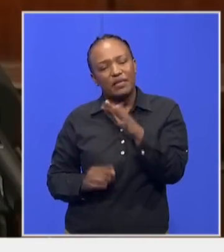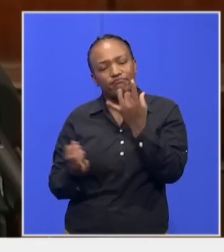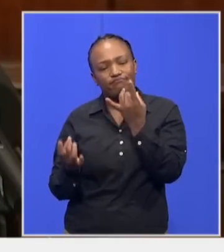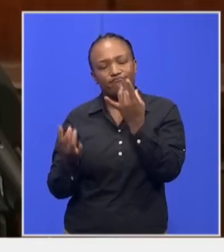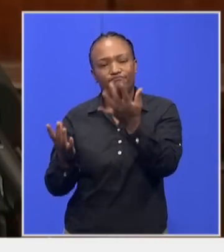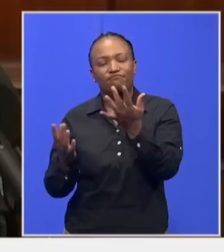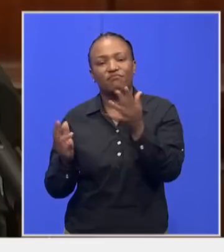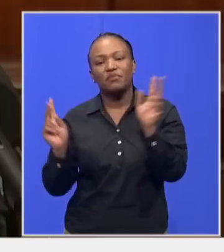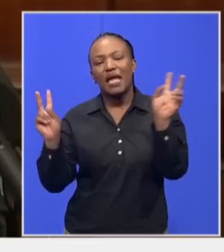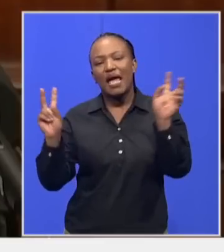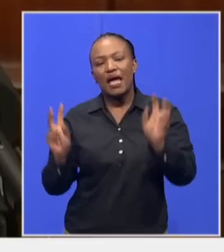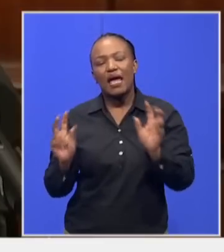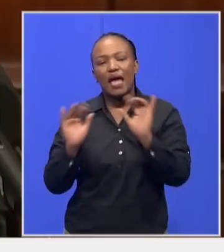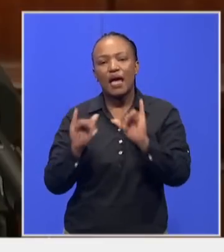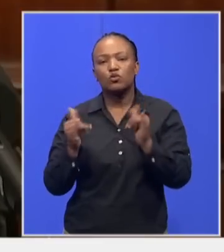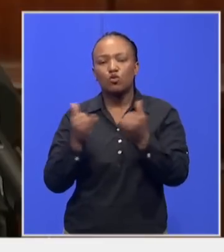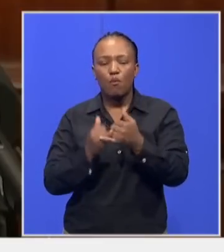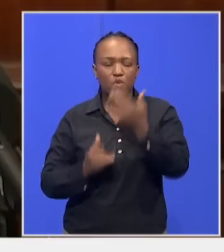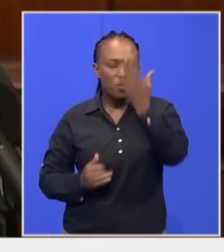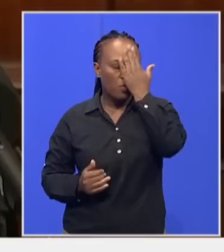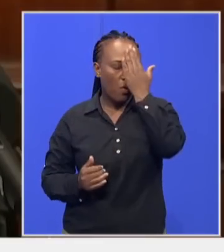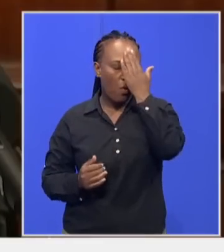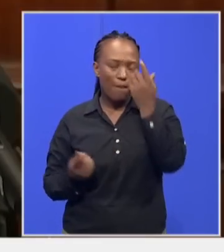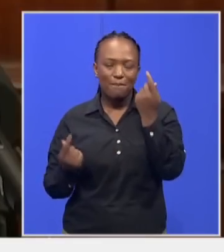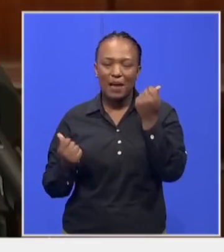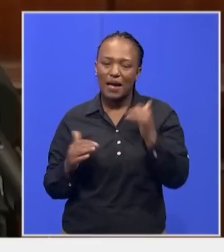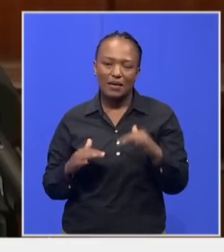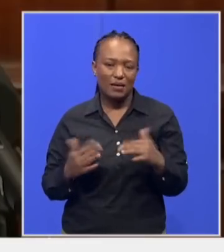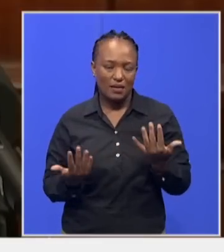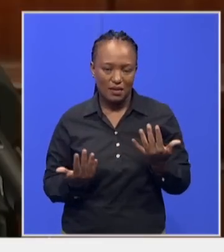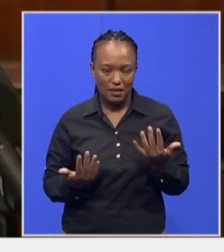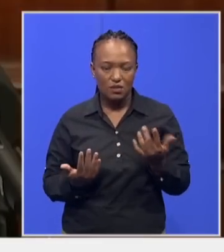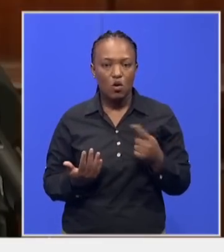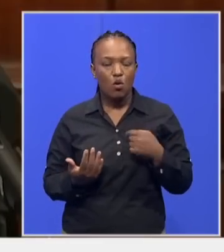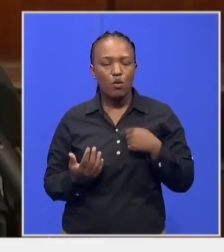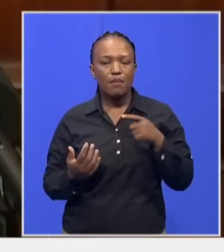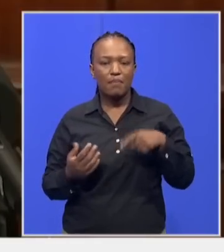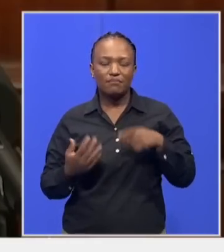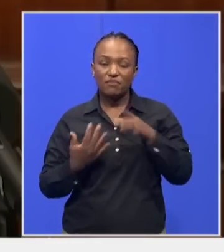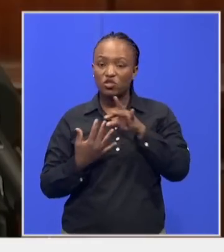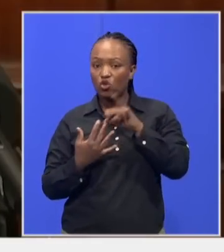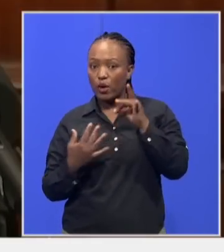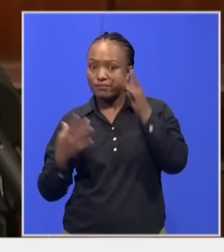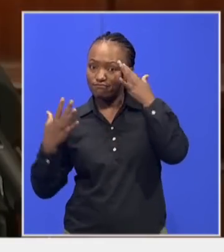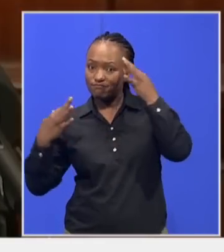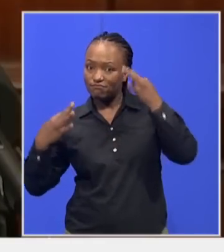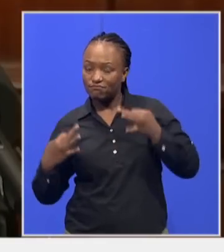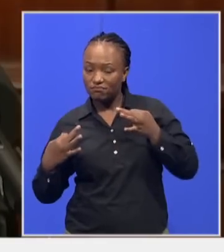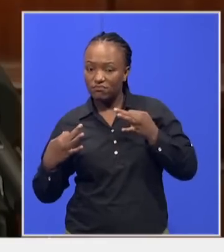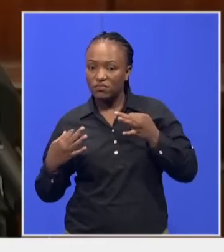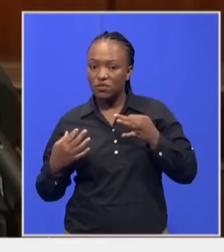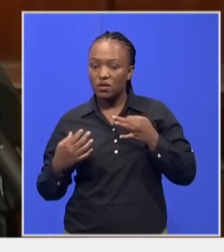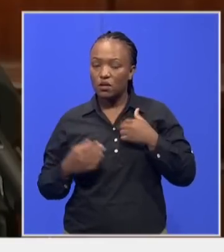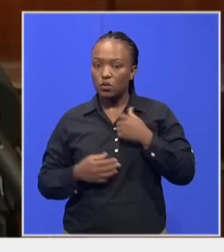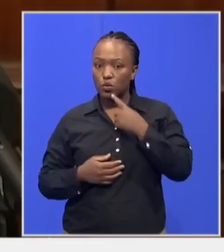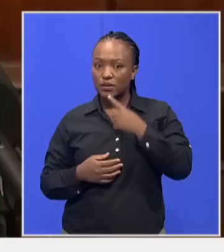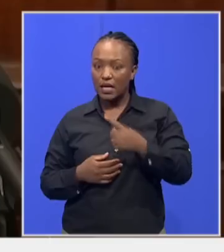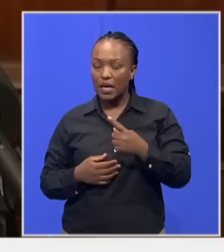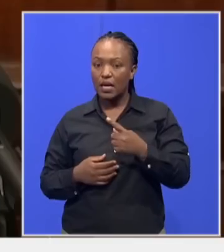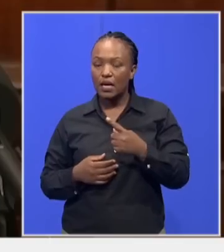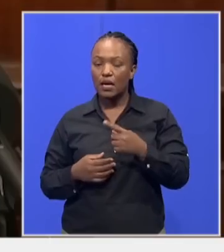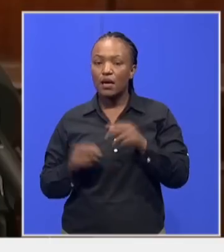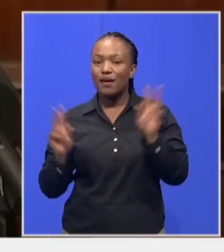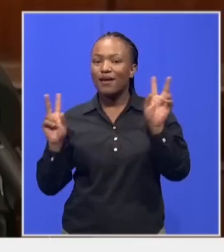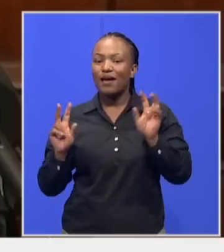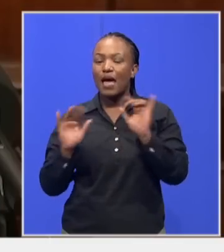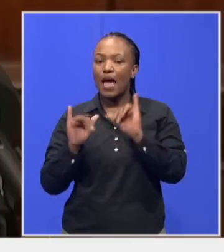are known and they are documented. So we need to make those choices. Is it about saying that the Eskom balance sheet can't